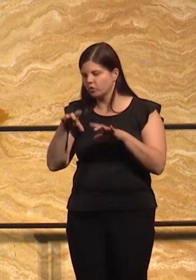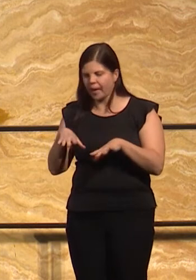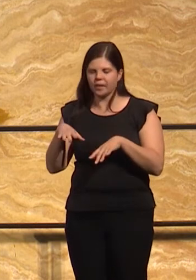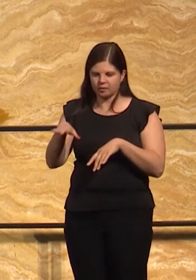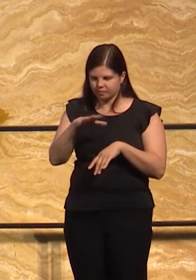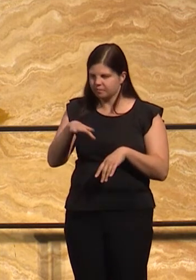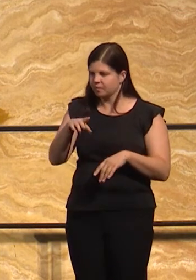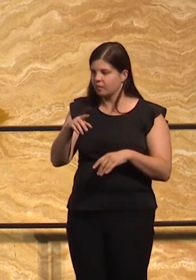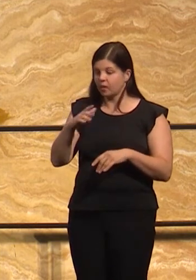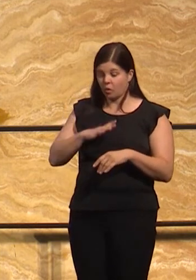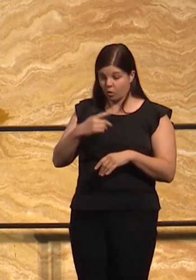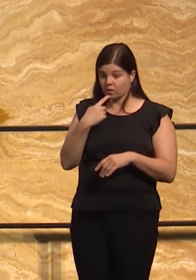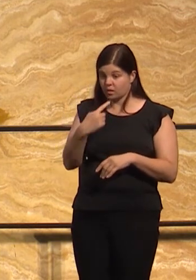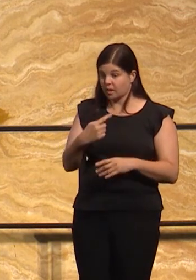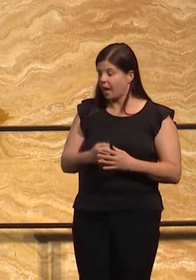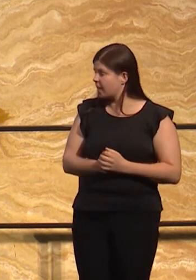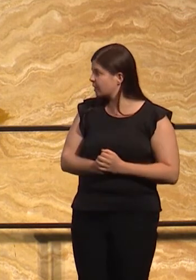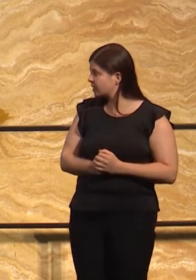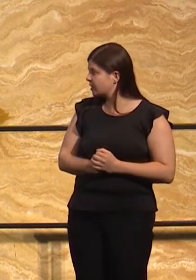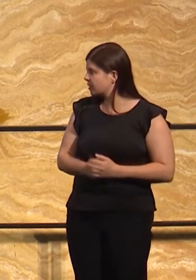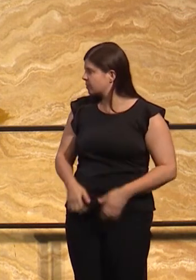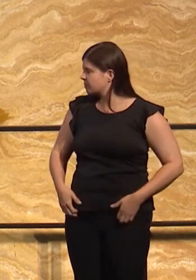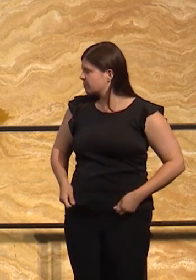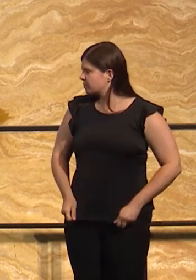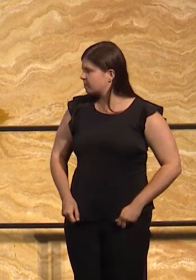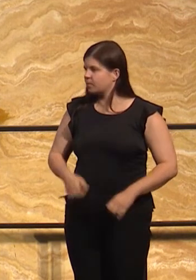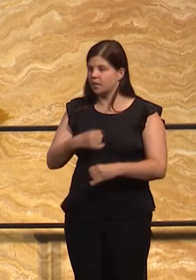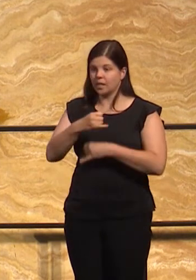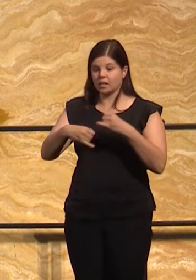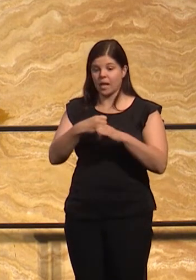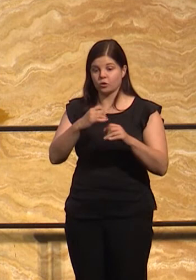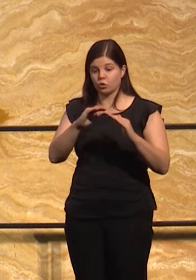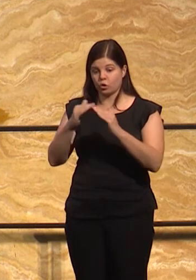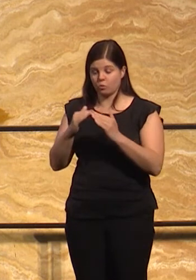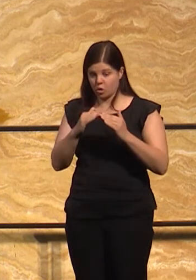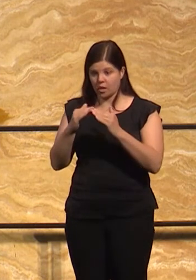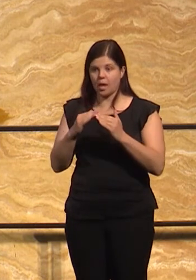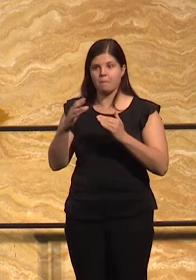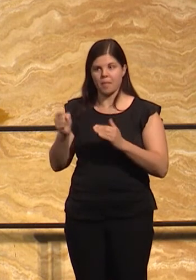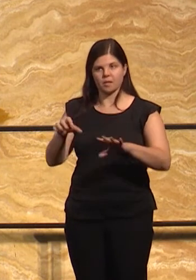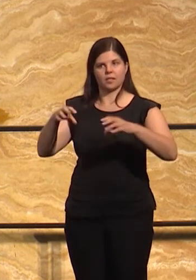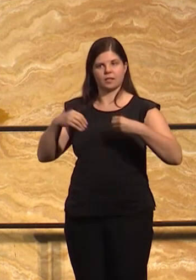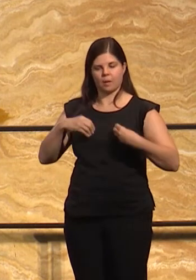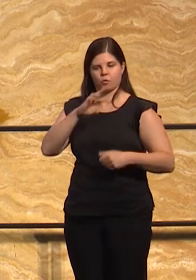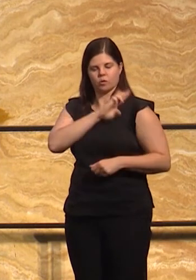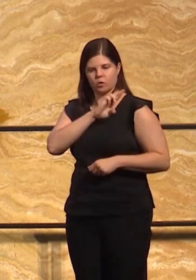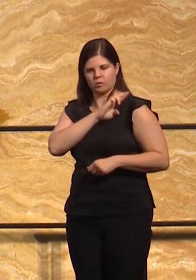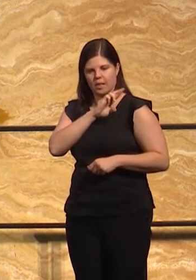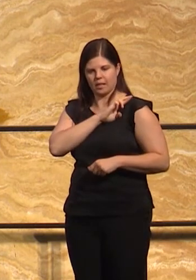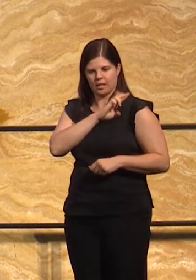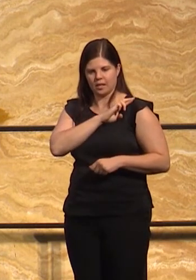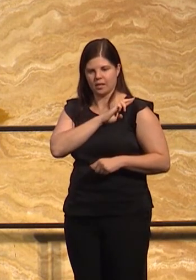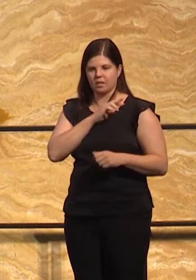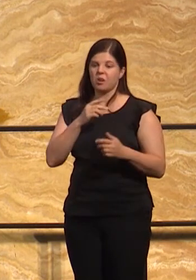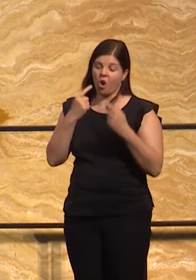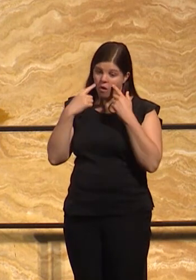But let me say also one. The international community might have responsibilities, and often it